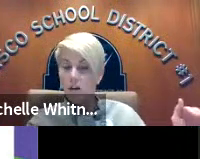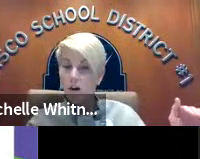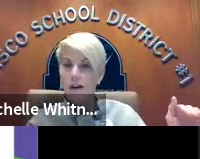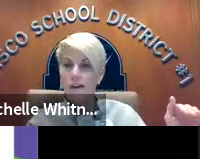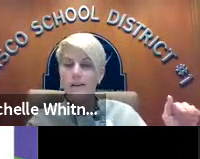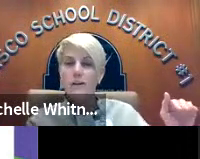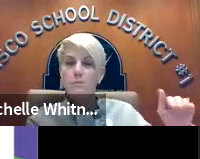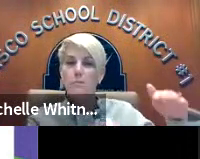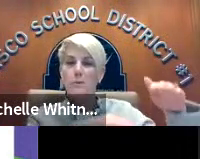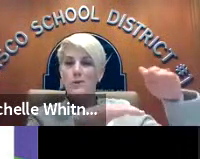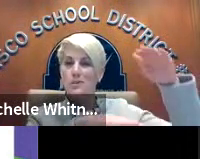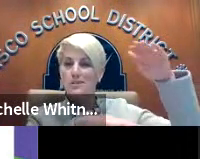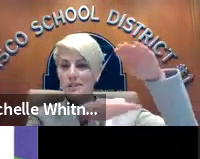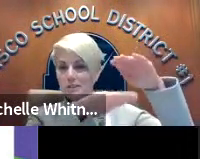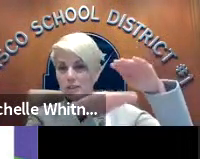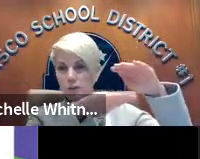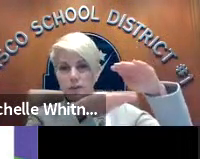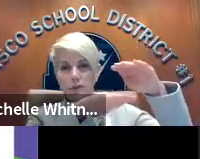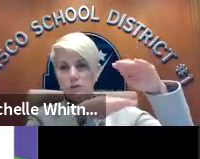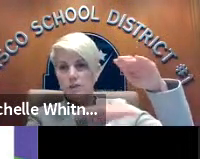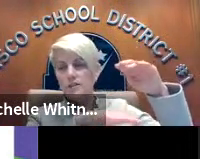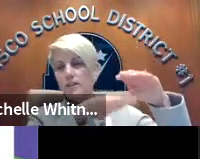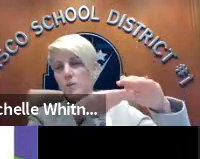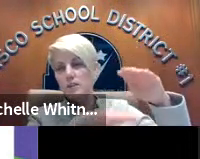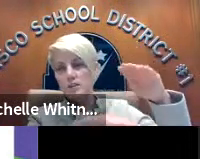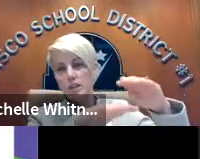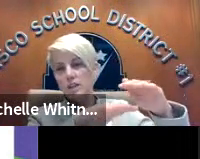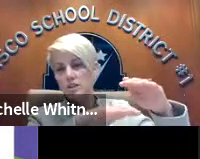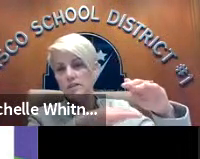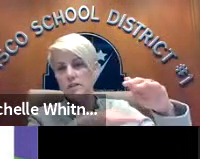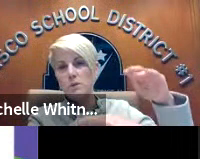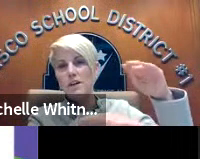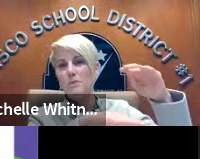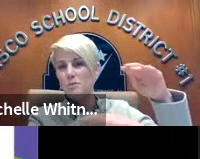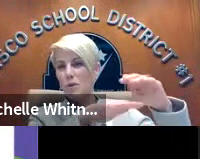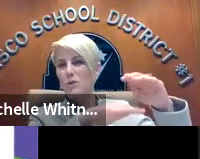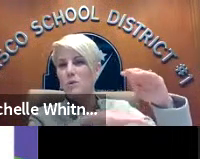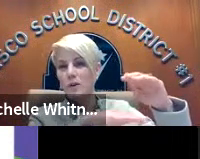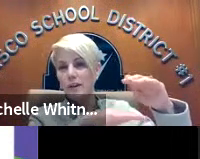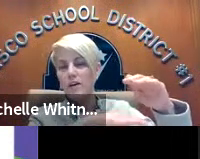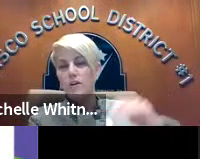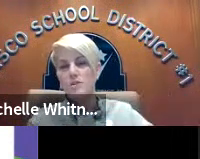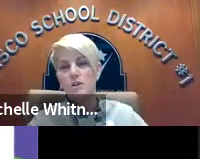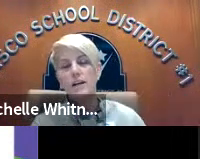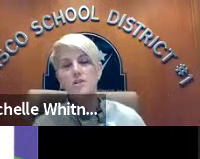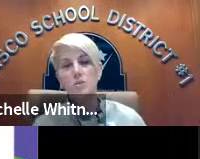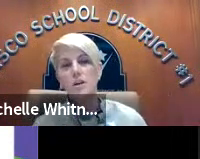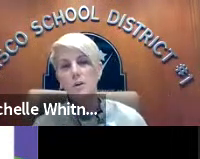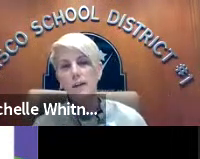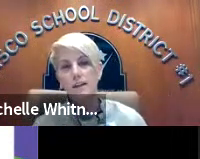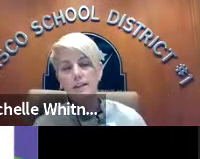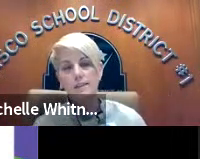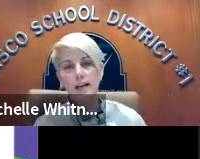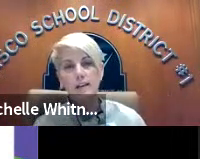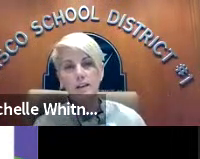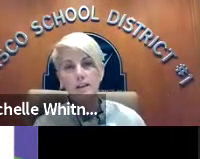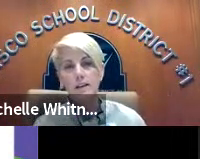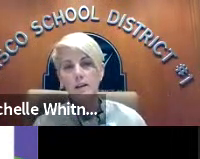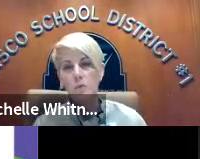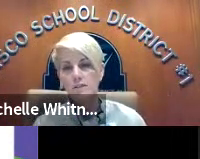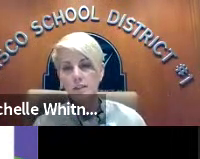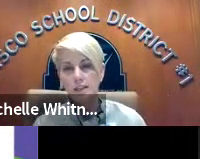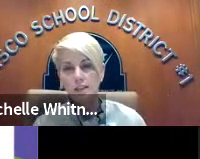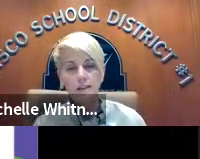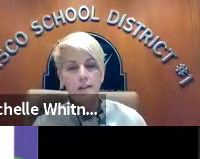goes on, people's resiliency window to deal with the changes becomes more and more narrow. So I just want to recognize that